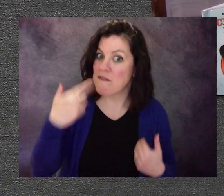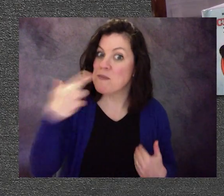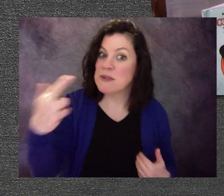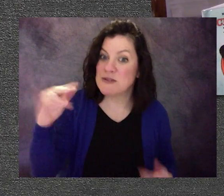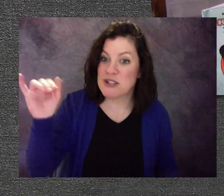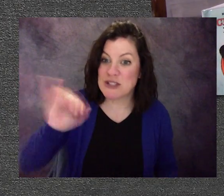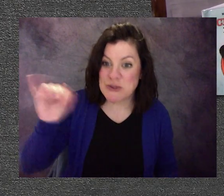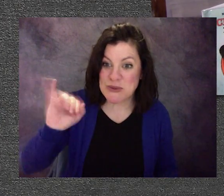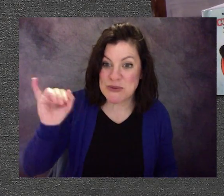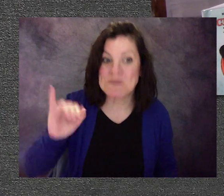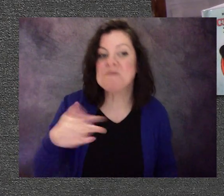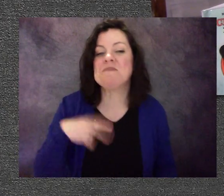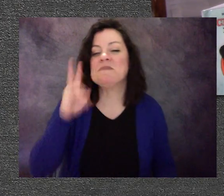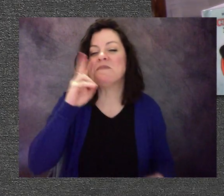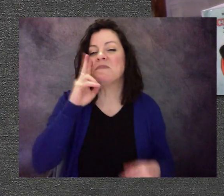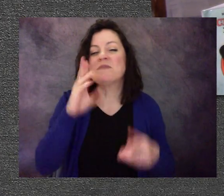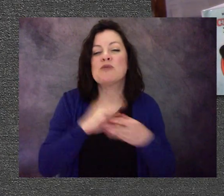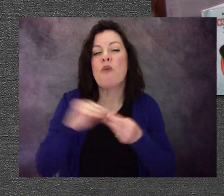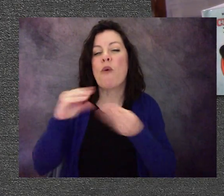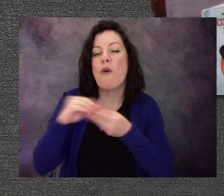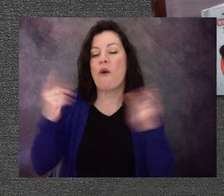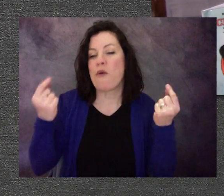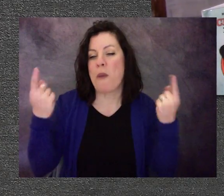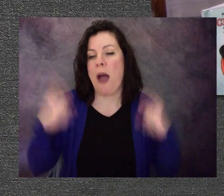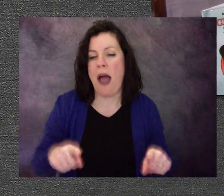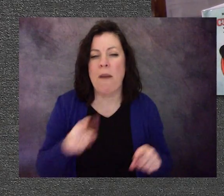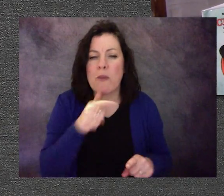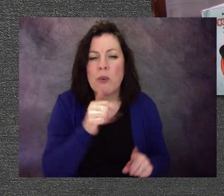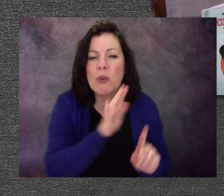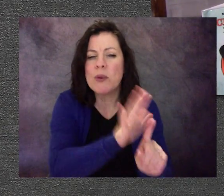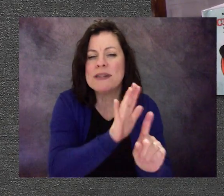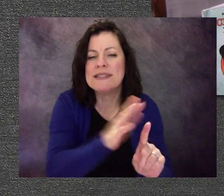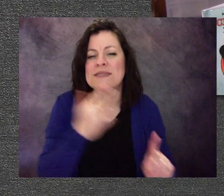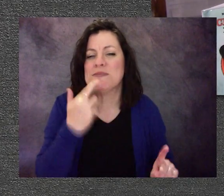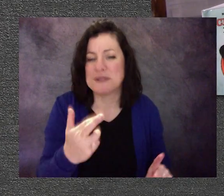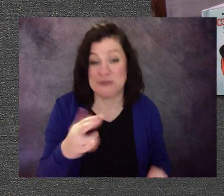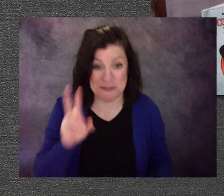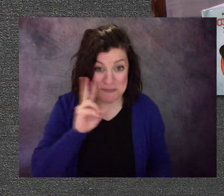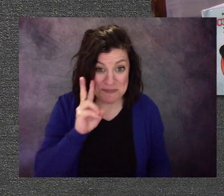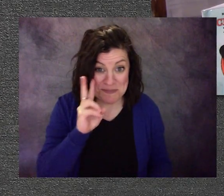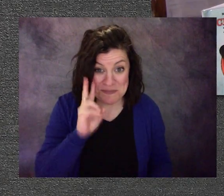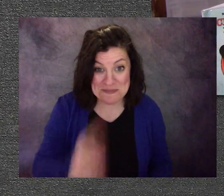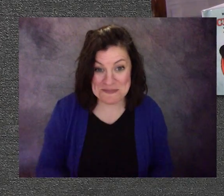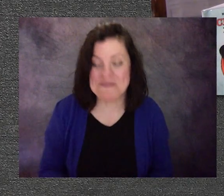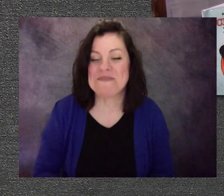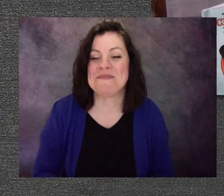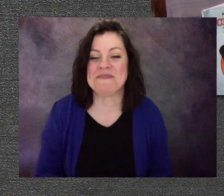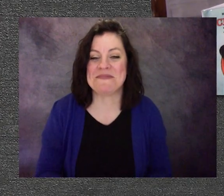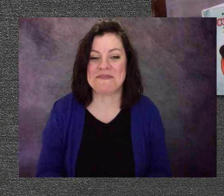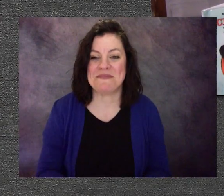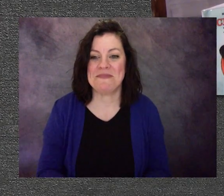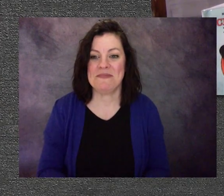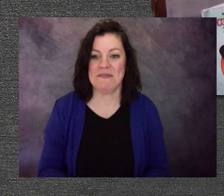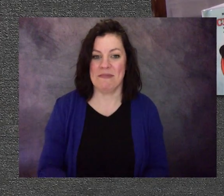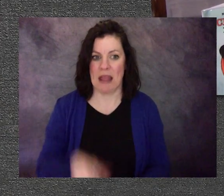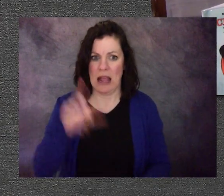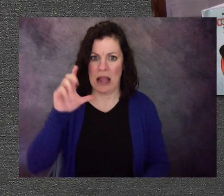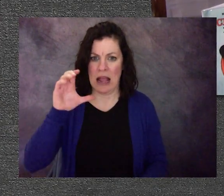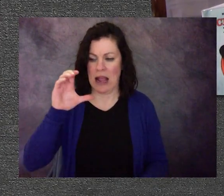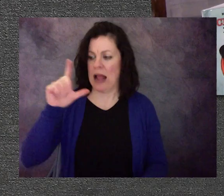see what's happening and who his best friend is. Here we go. Clifford the Big Red